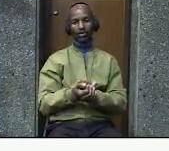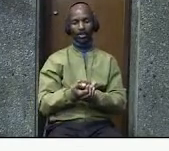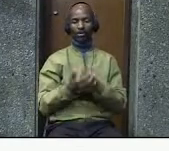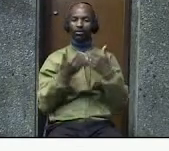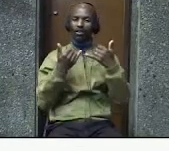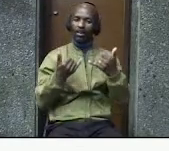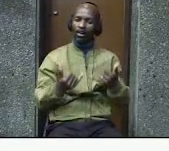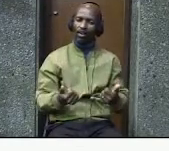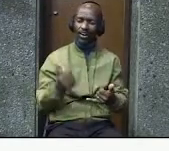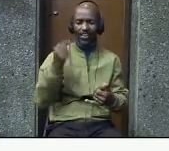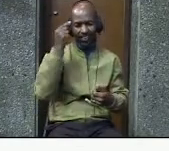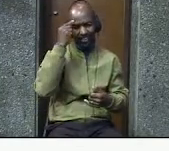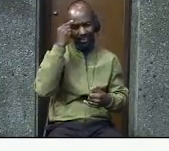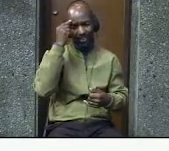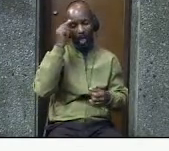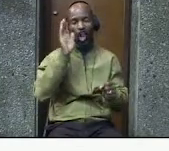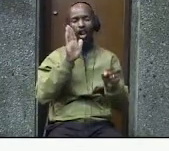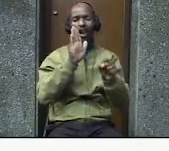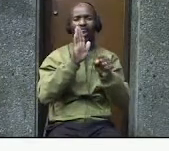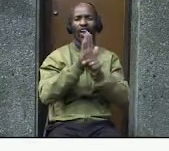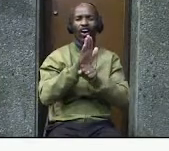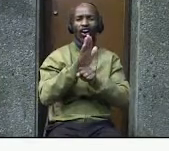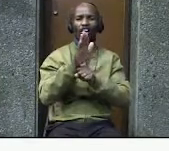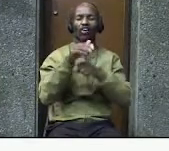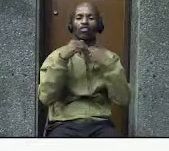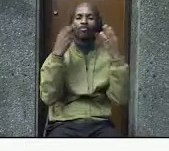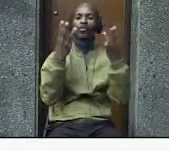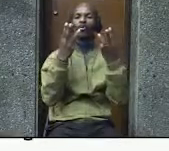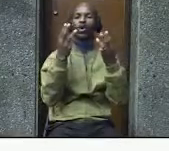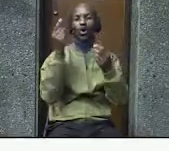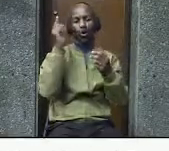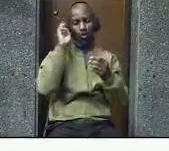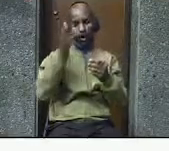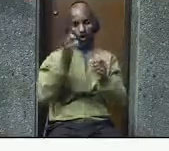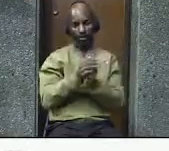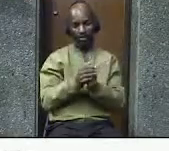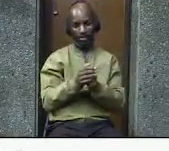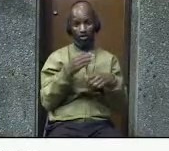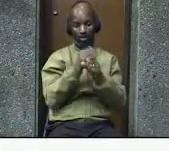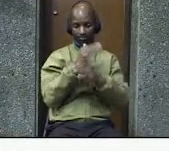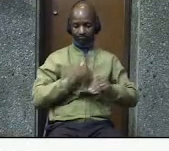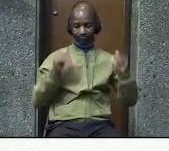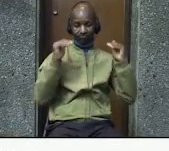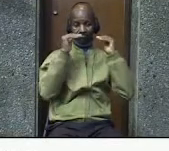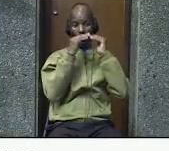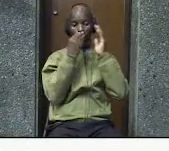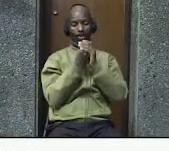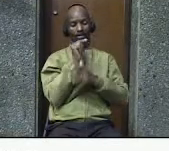So I think that a lot of stakeholders would already be au fait with this particular,